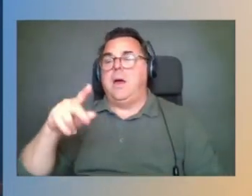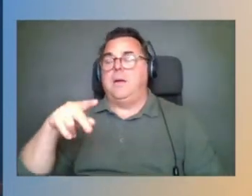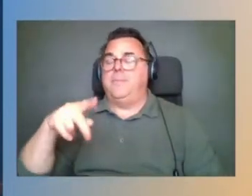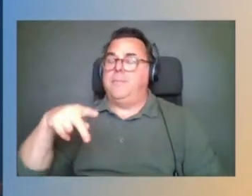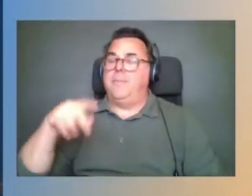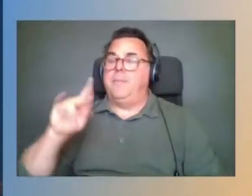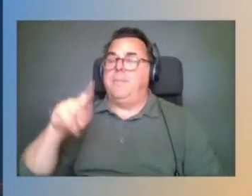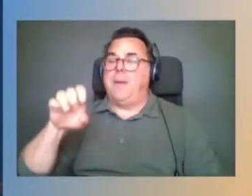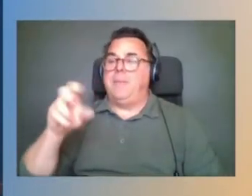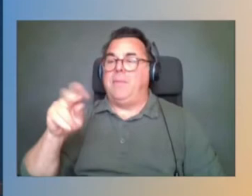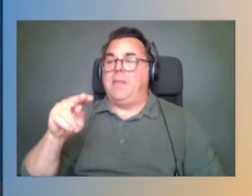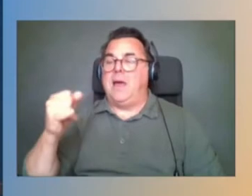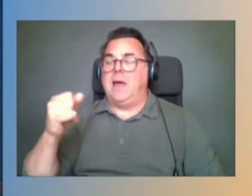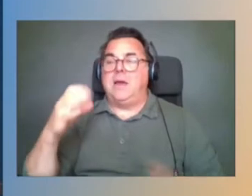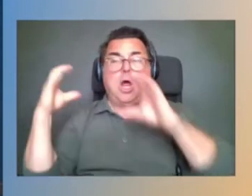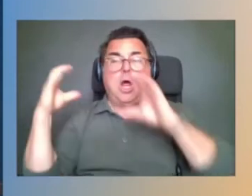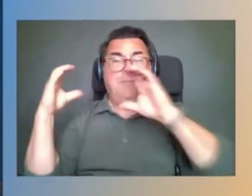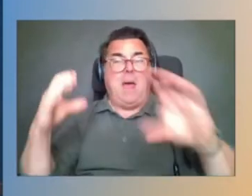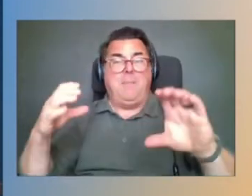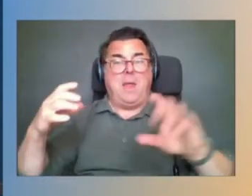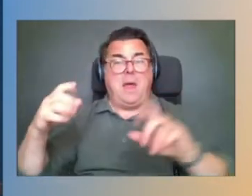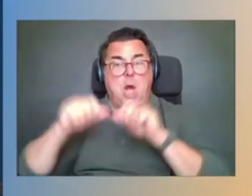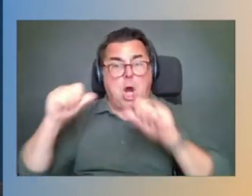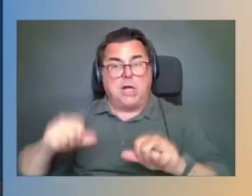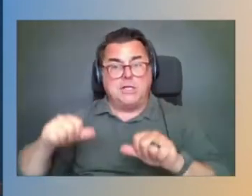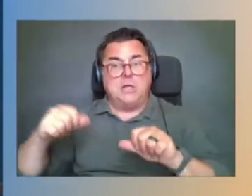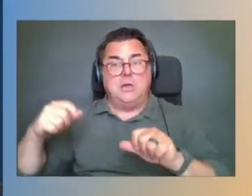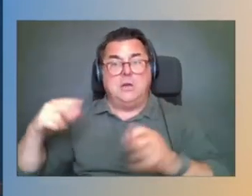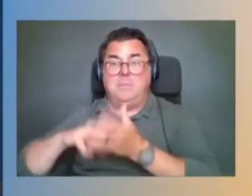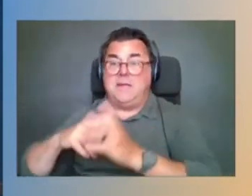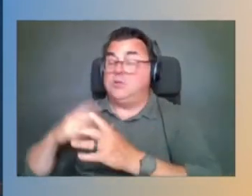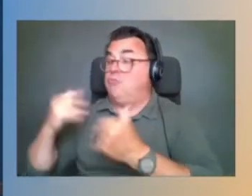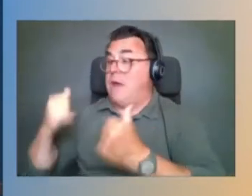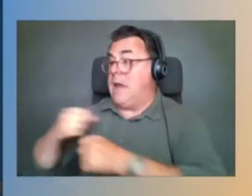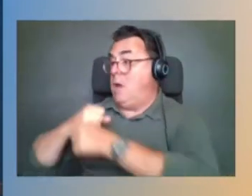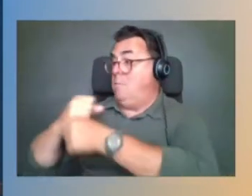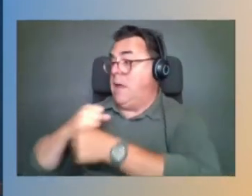of conceptualization and design and implementation? Oh, absolutely. So